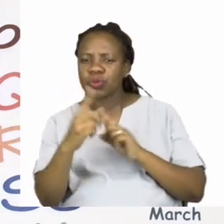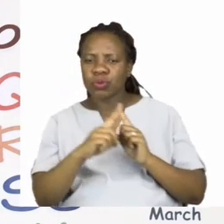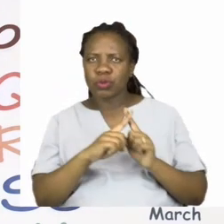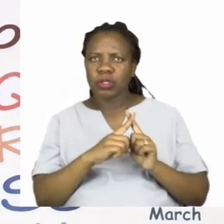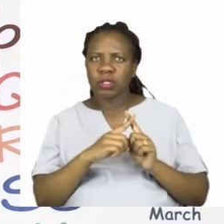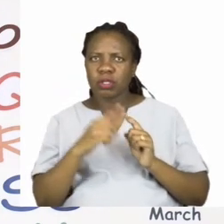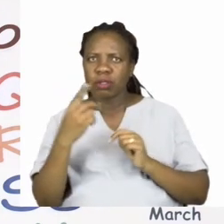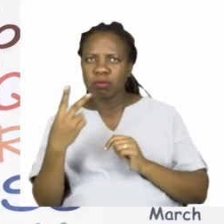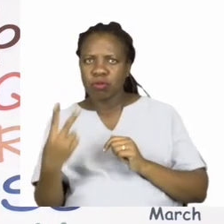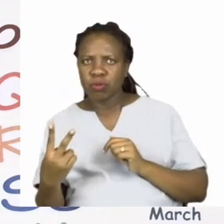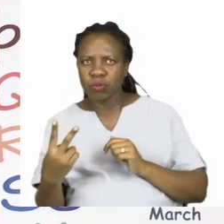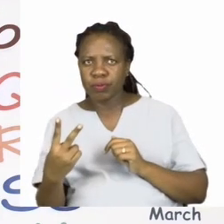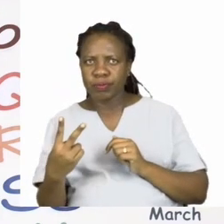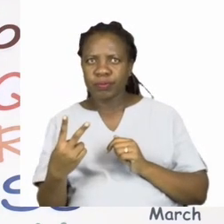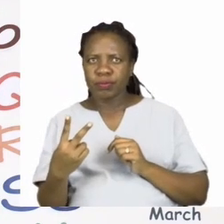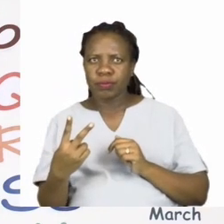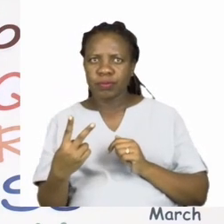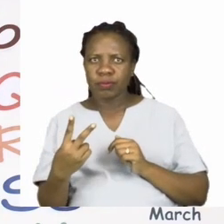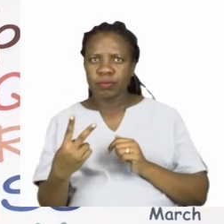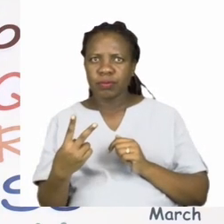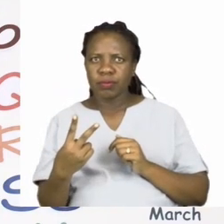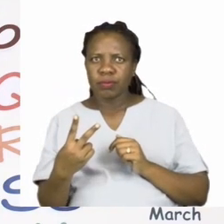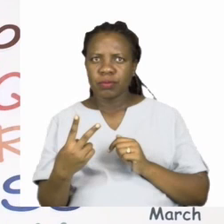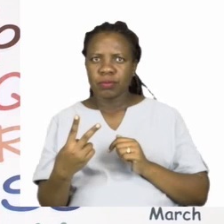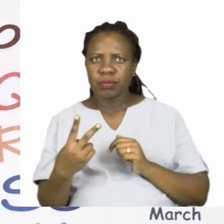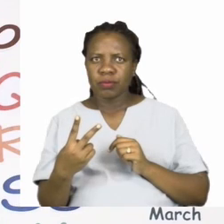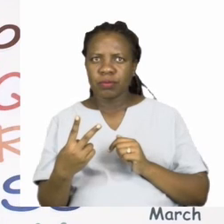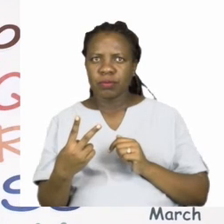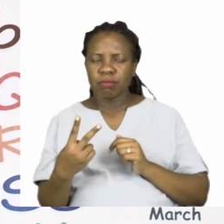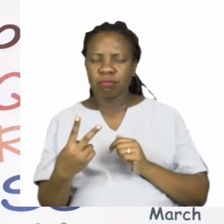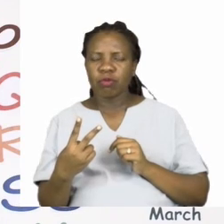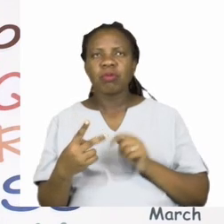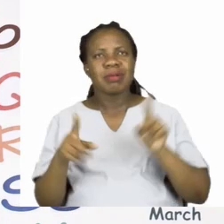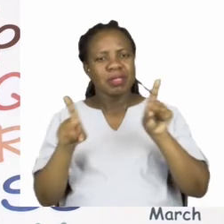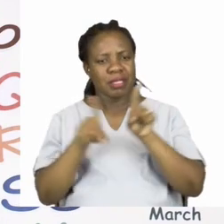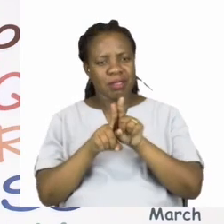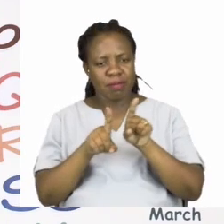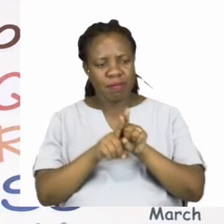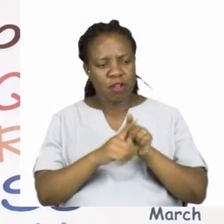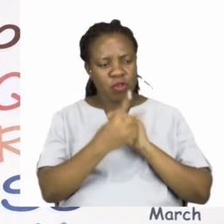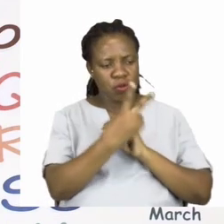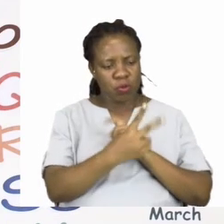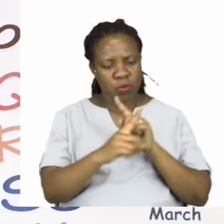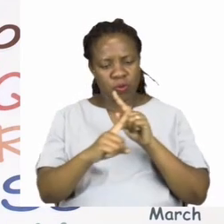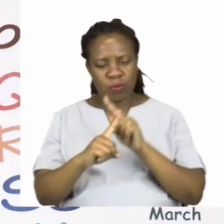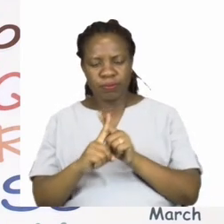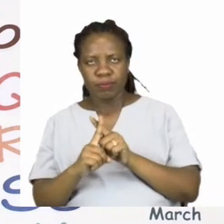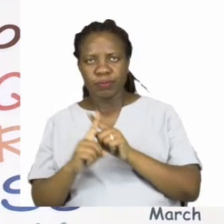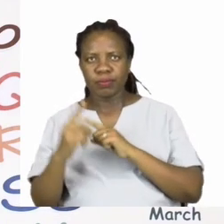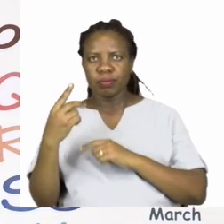same as saying 2 times 2.